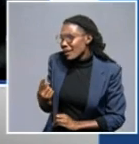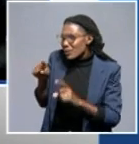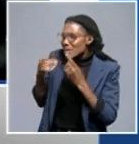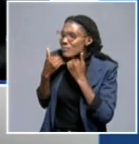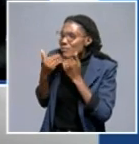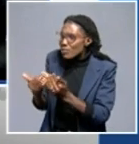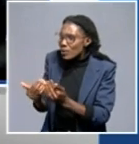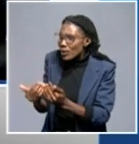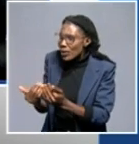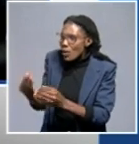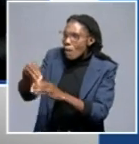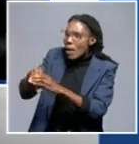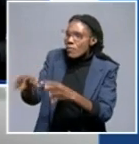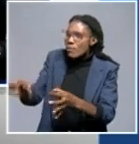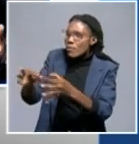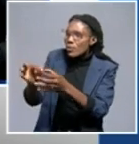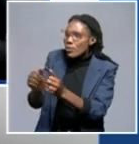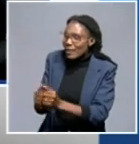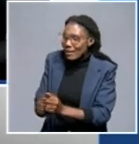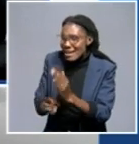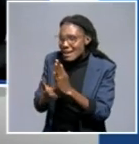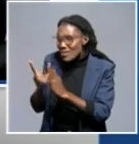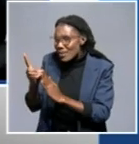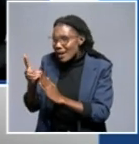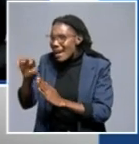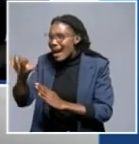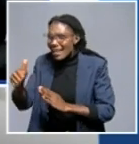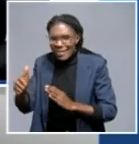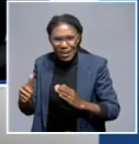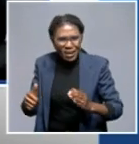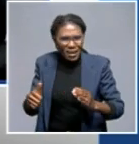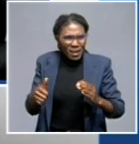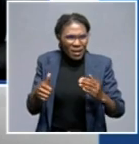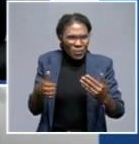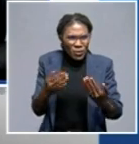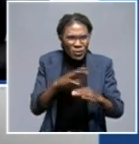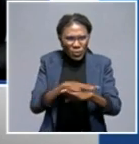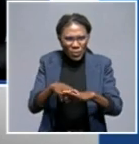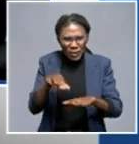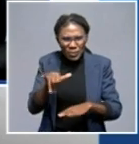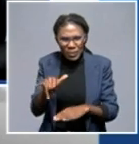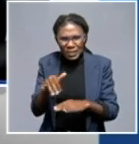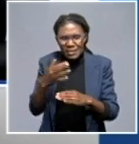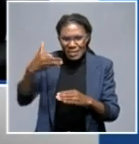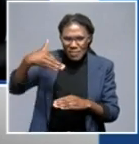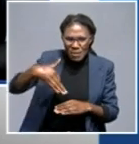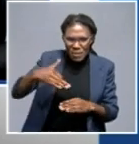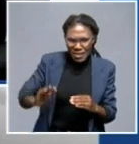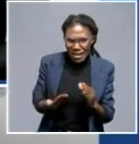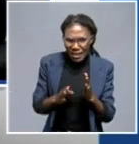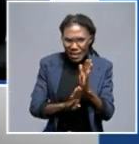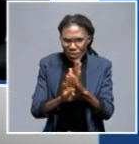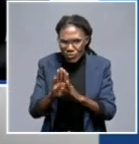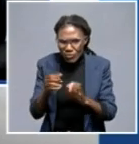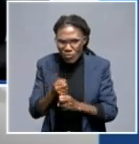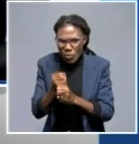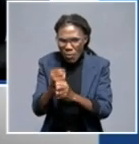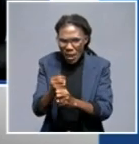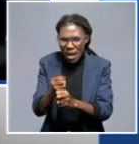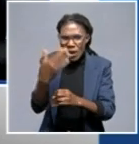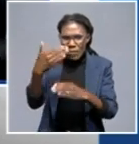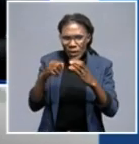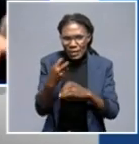SME development being another. What other interventions will Namibia be looking likely to push through to strengthen further the bilateral ties between the